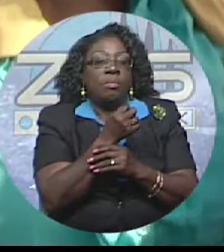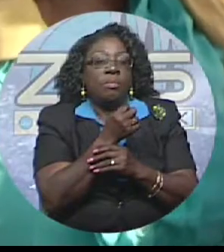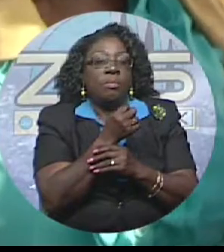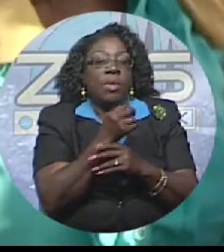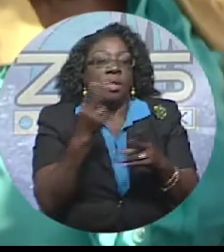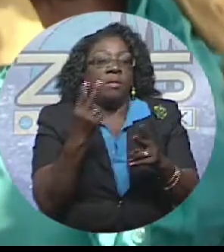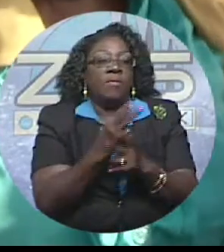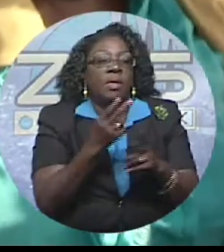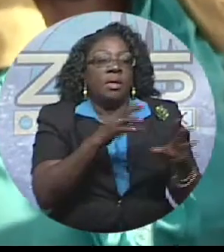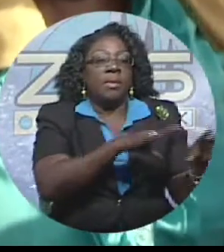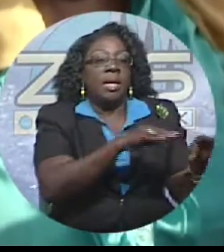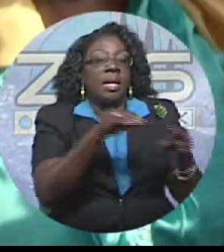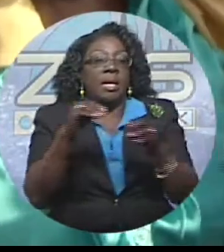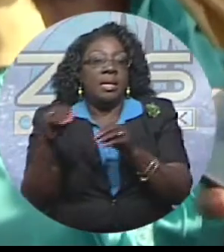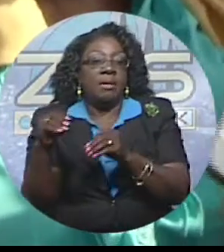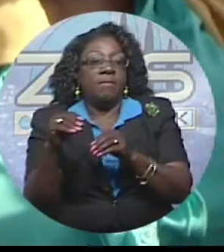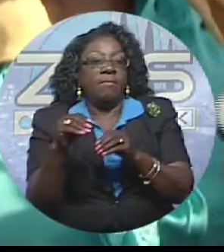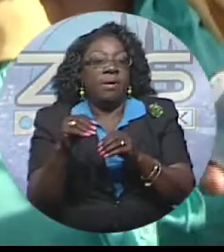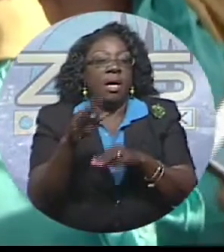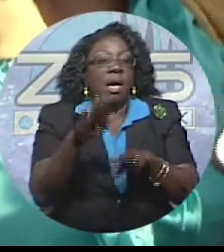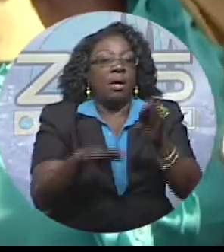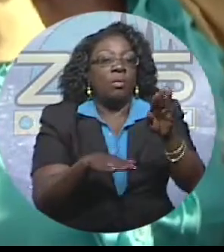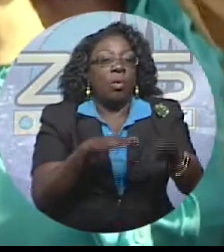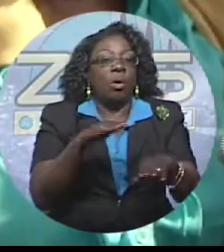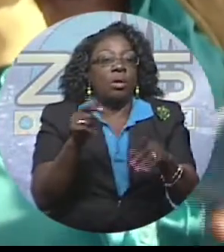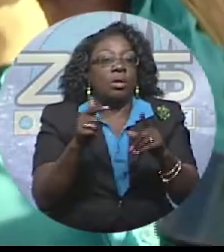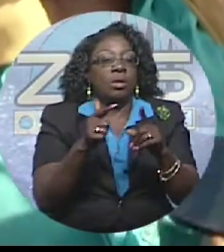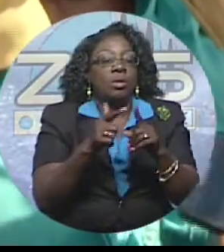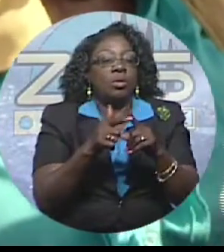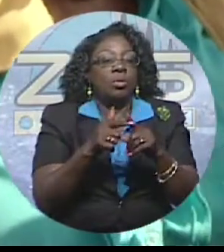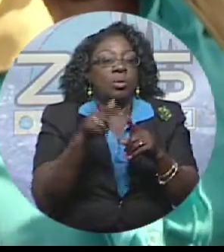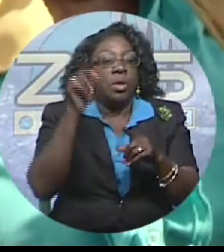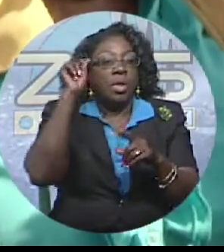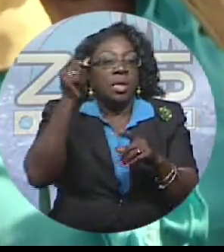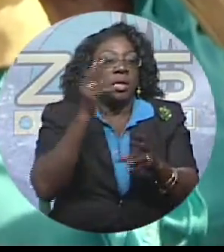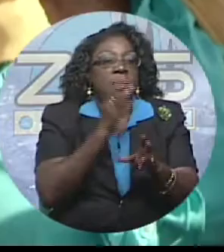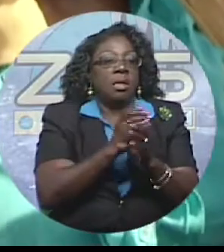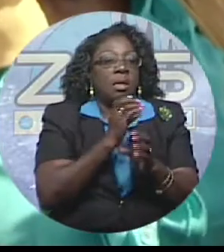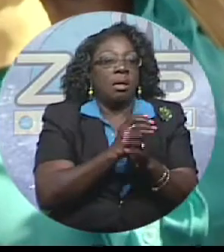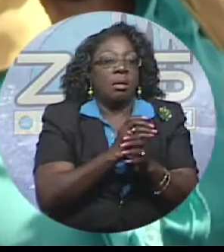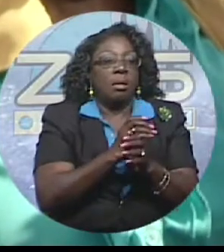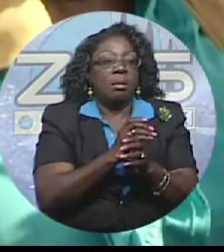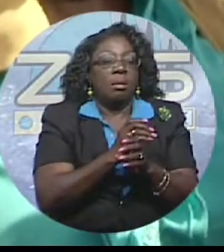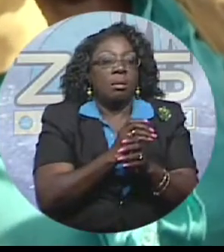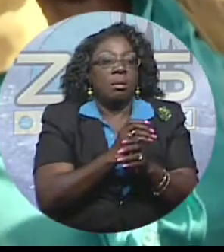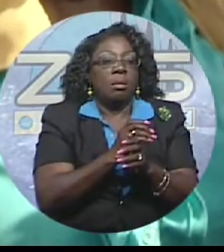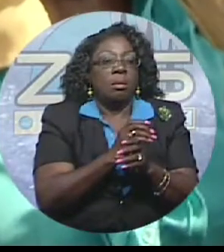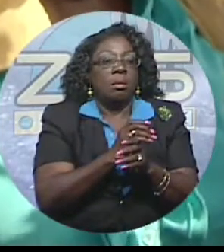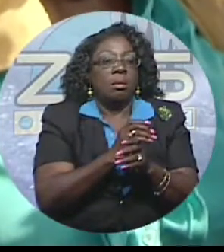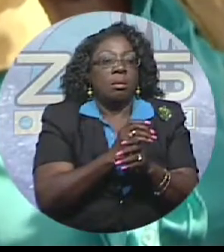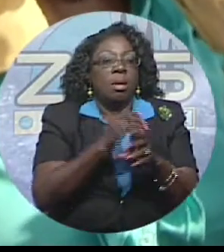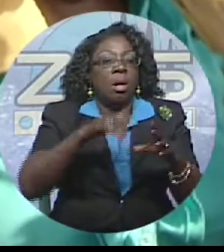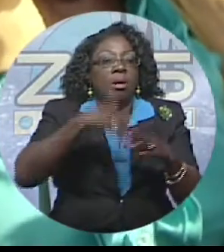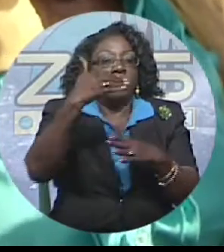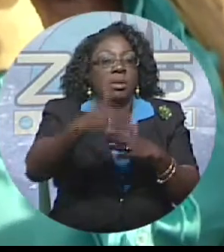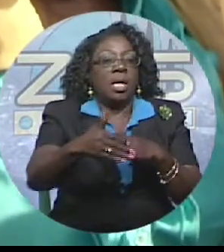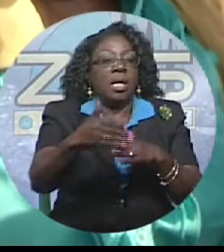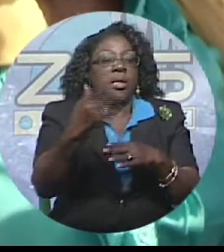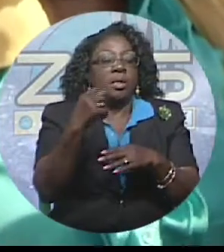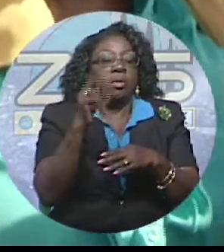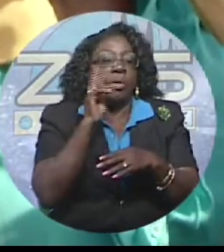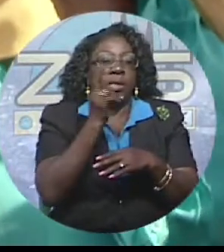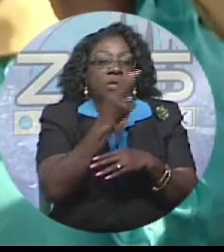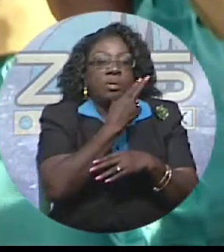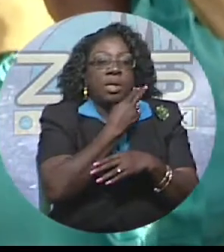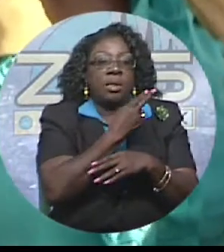victim left and walked to his vehicle that was parked just outside of the